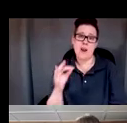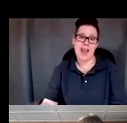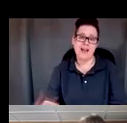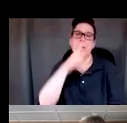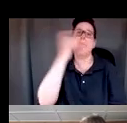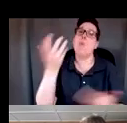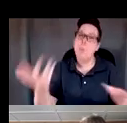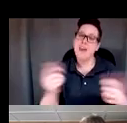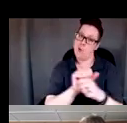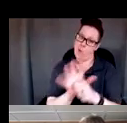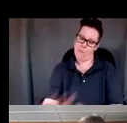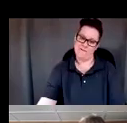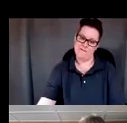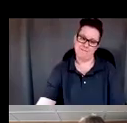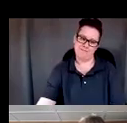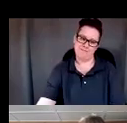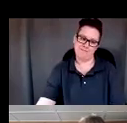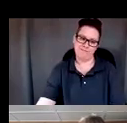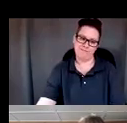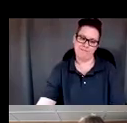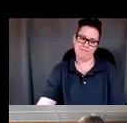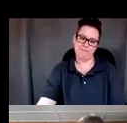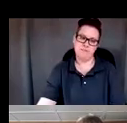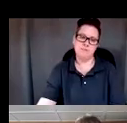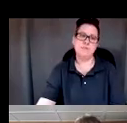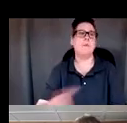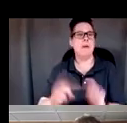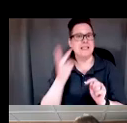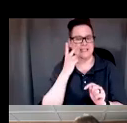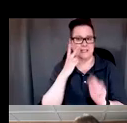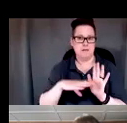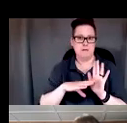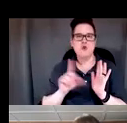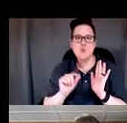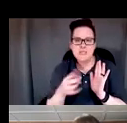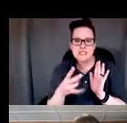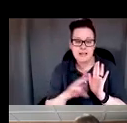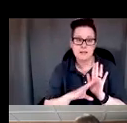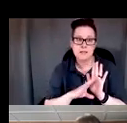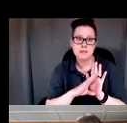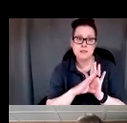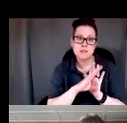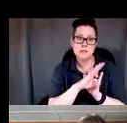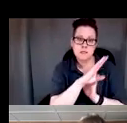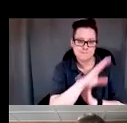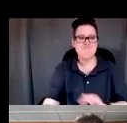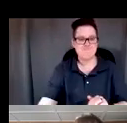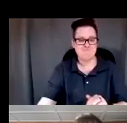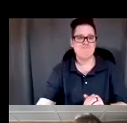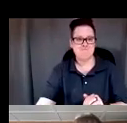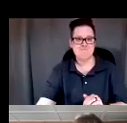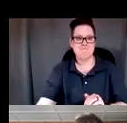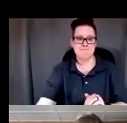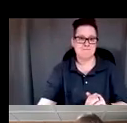COVID. But you can see we started getting a huge increase in 2017 with overdoses